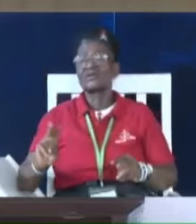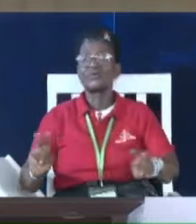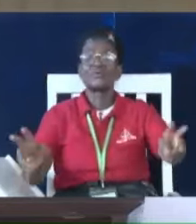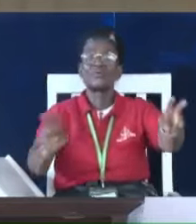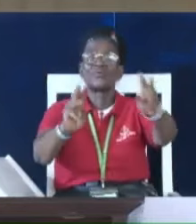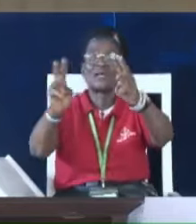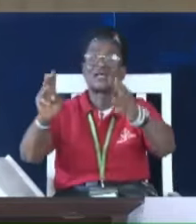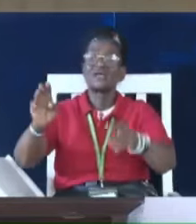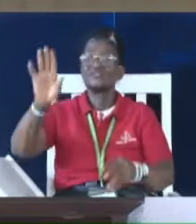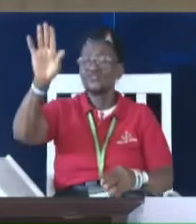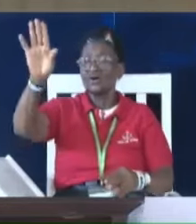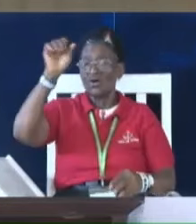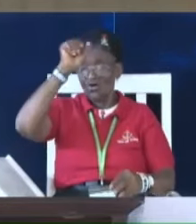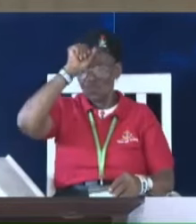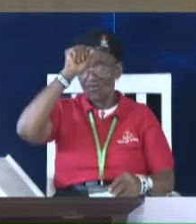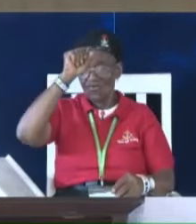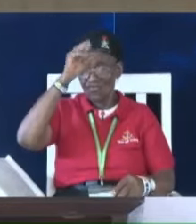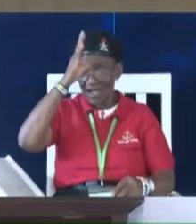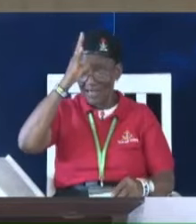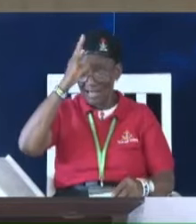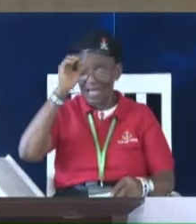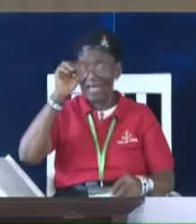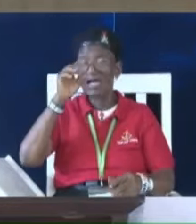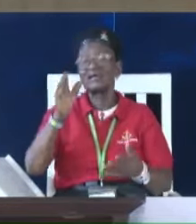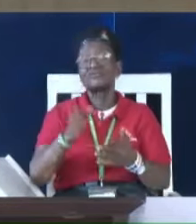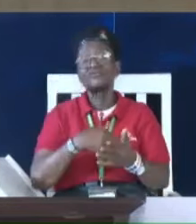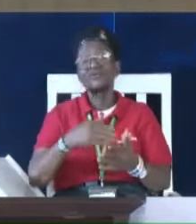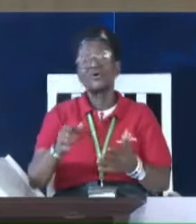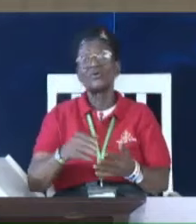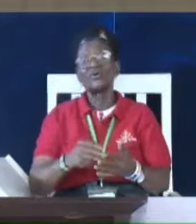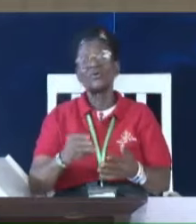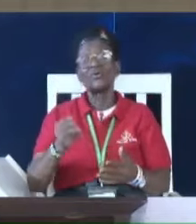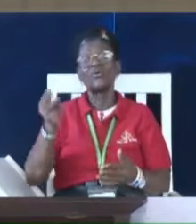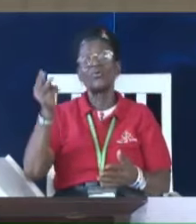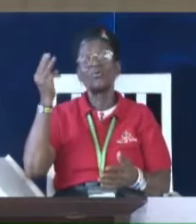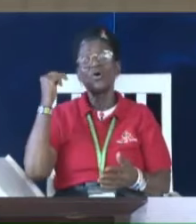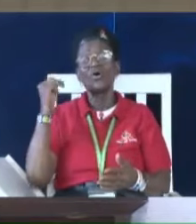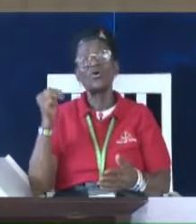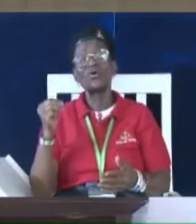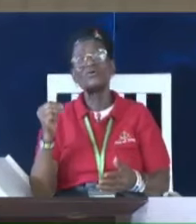Your father sang for a king who was